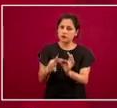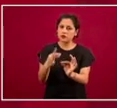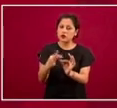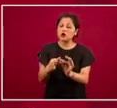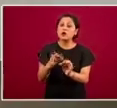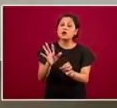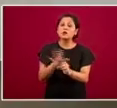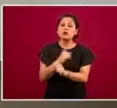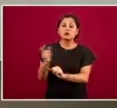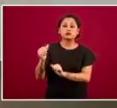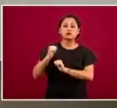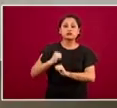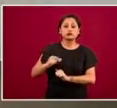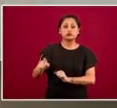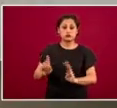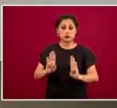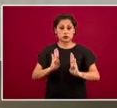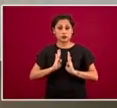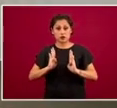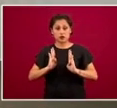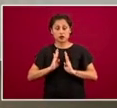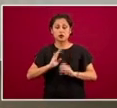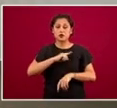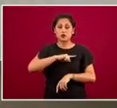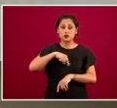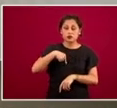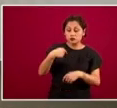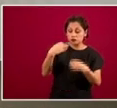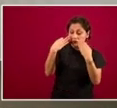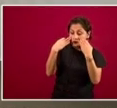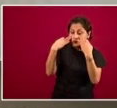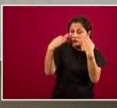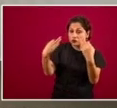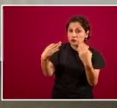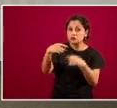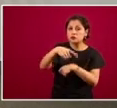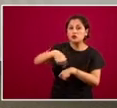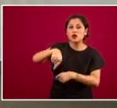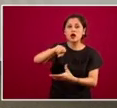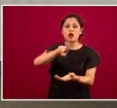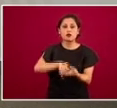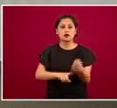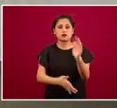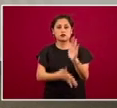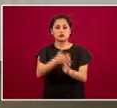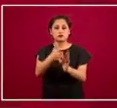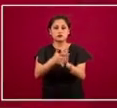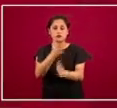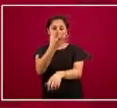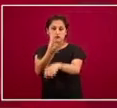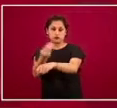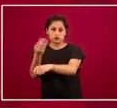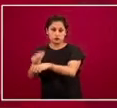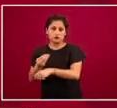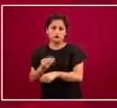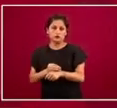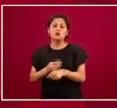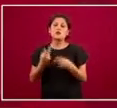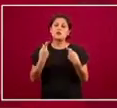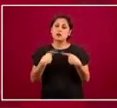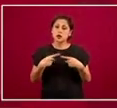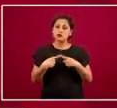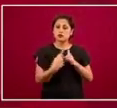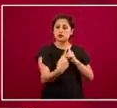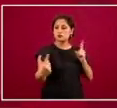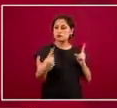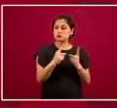projects, because they are federal government regulated projects. We have a very strict control, and this allows us